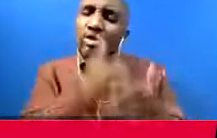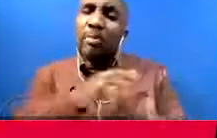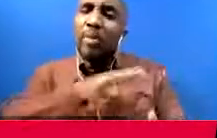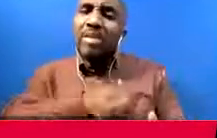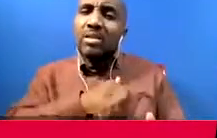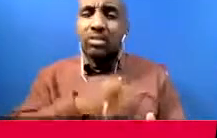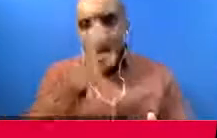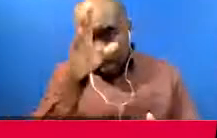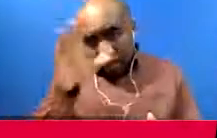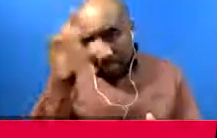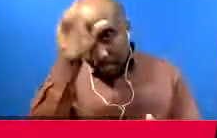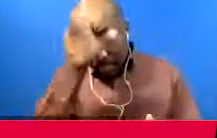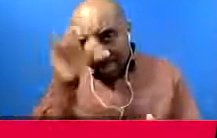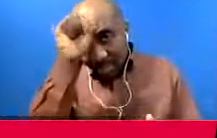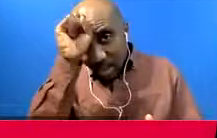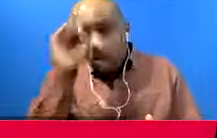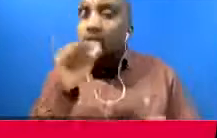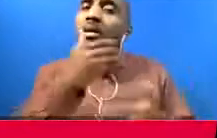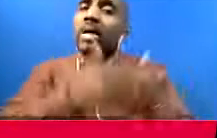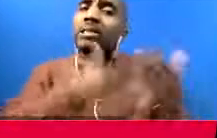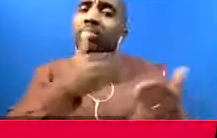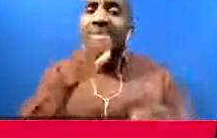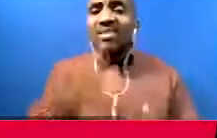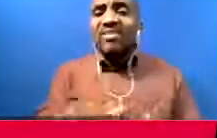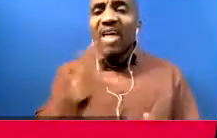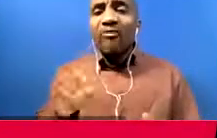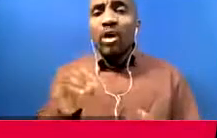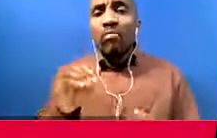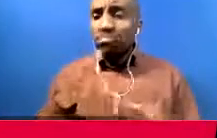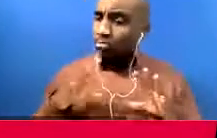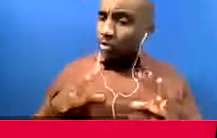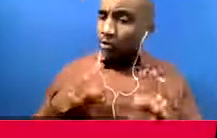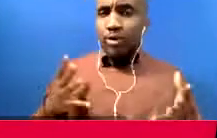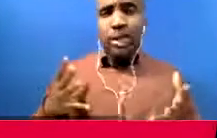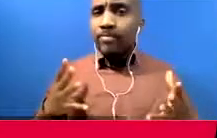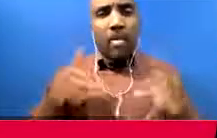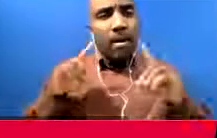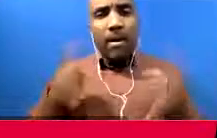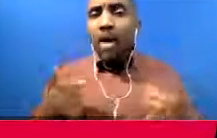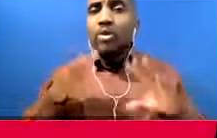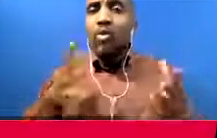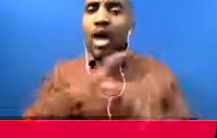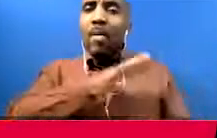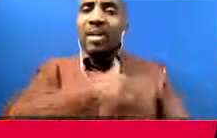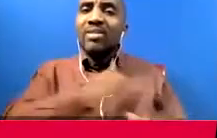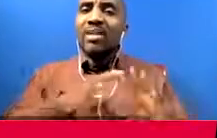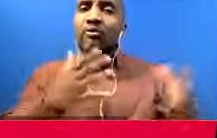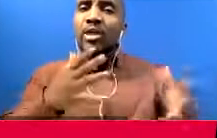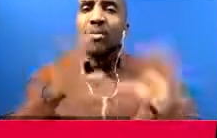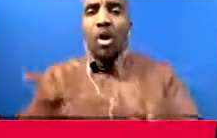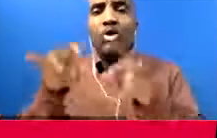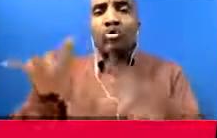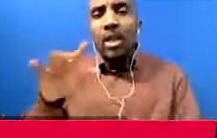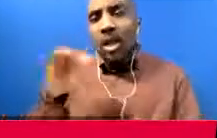Nelson Mandela stating how the freedom of South Africans would be incomplete without the freedom of Palestinians. And in Australia,